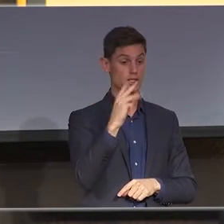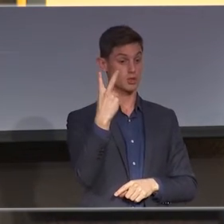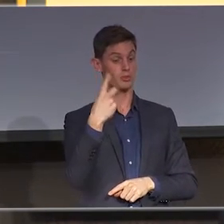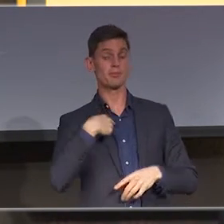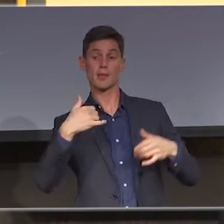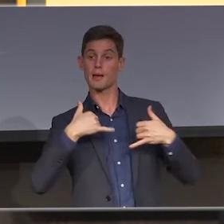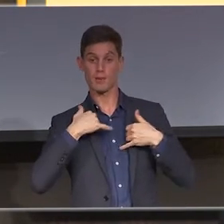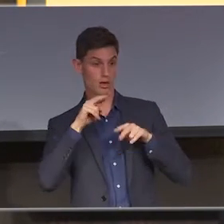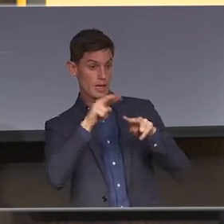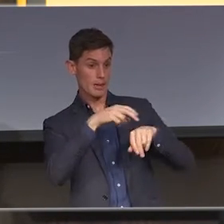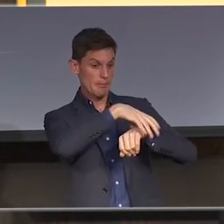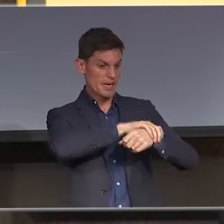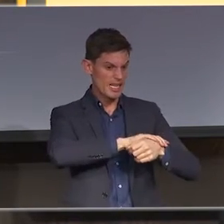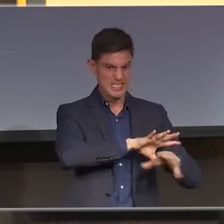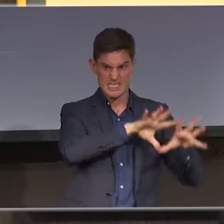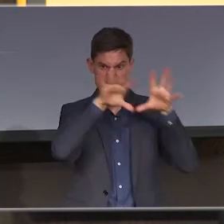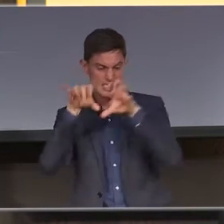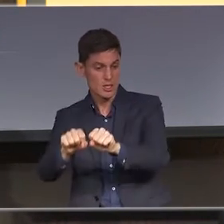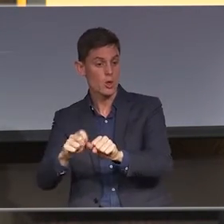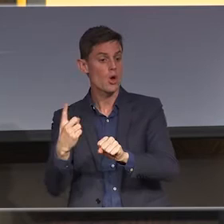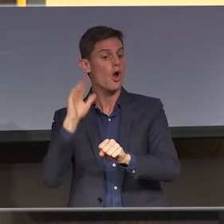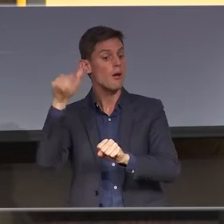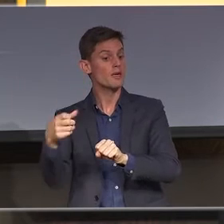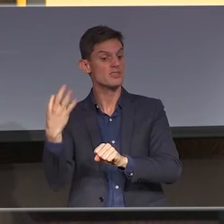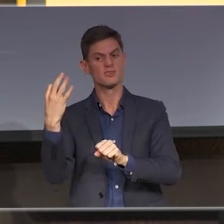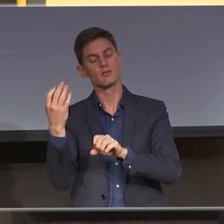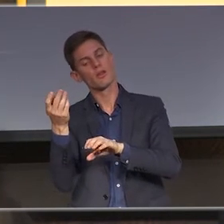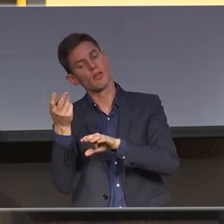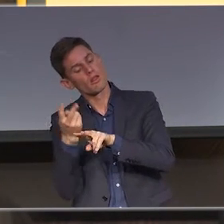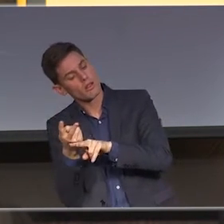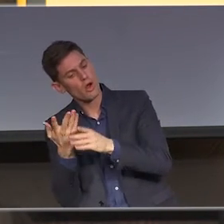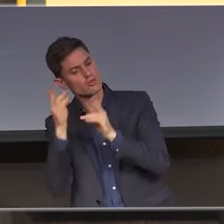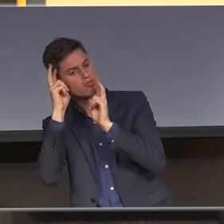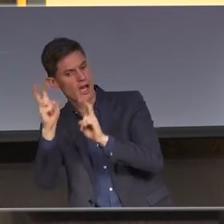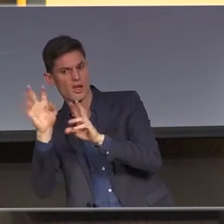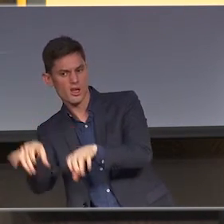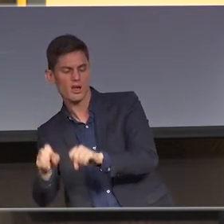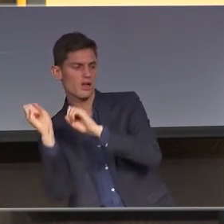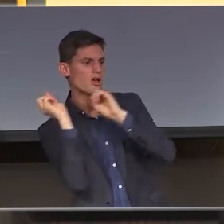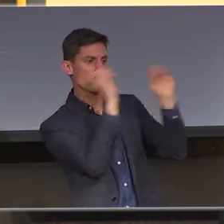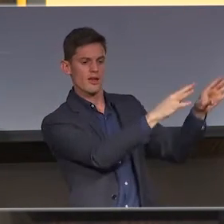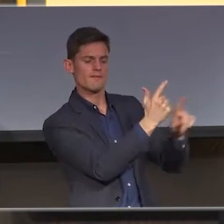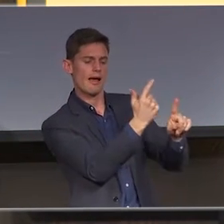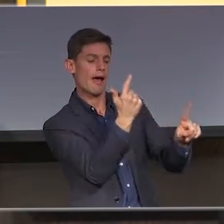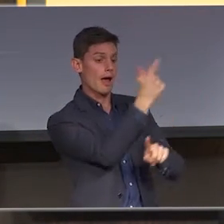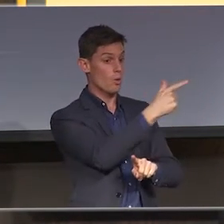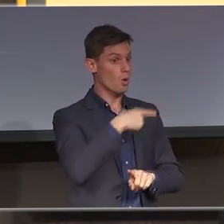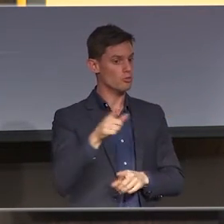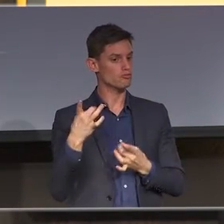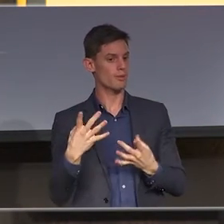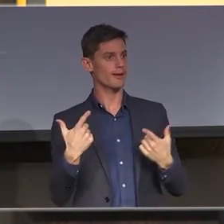authorities physically move the homeless out of train stations as the city prepared for the Olympic Games planned for later in the